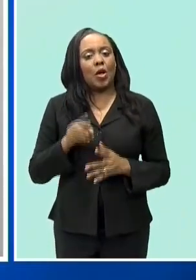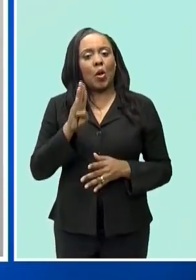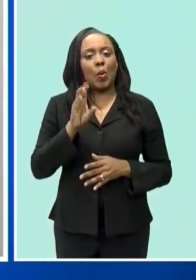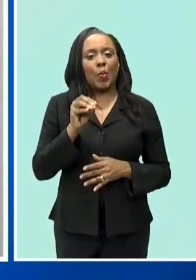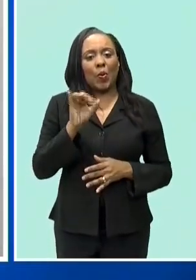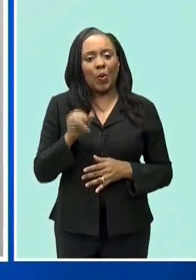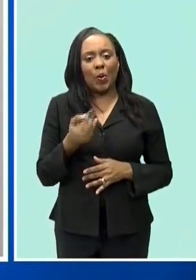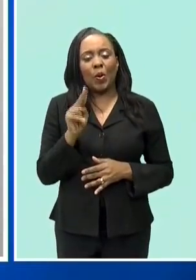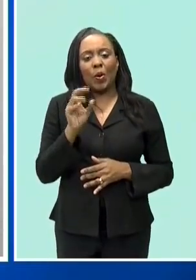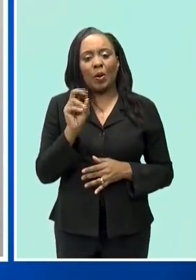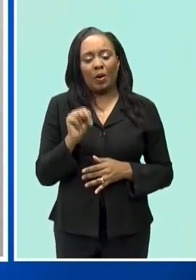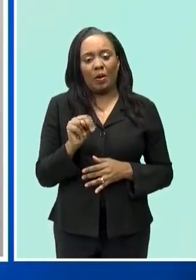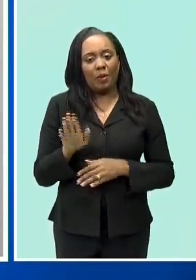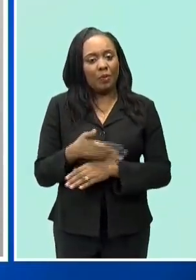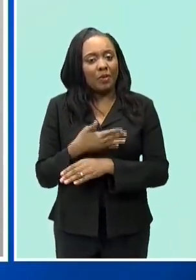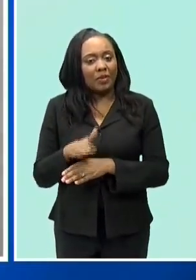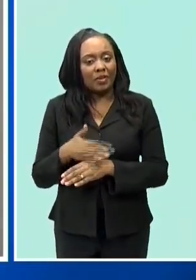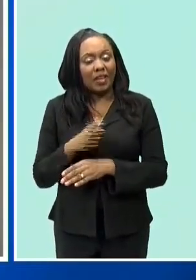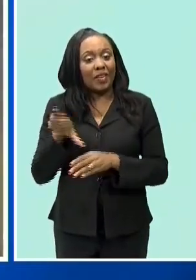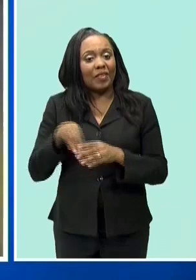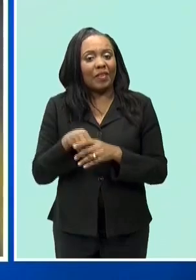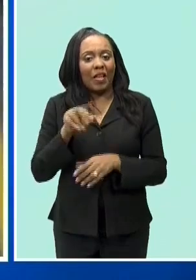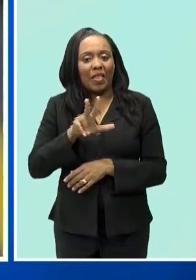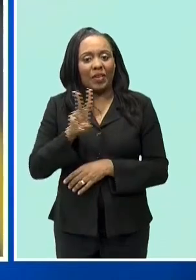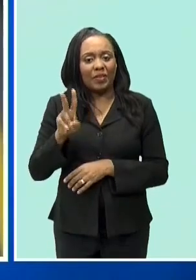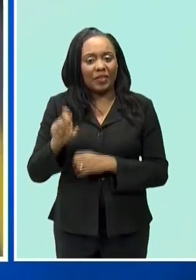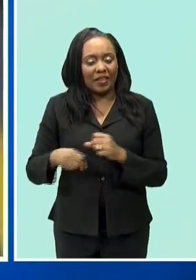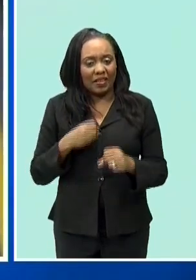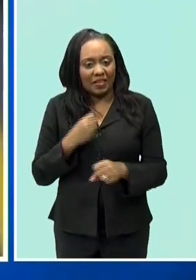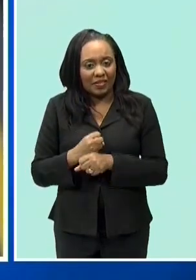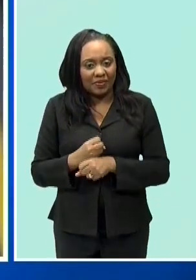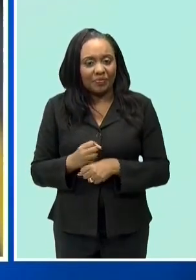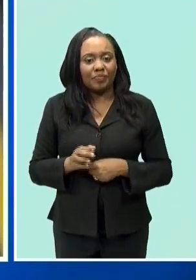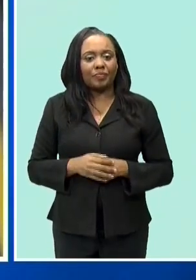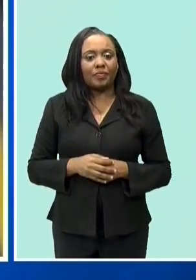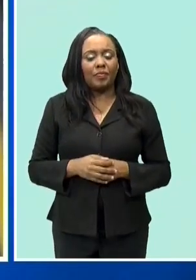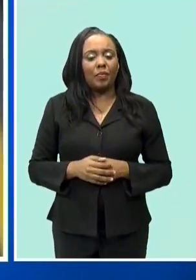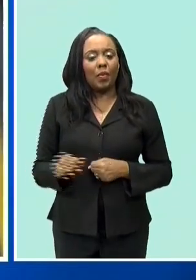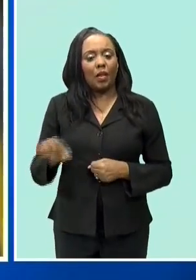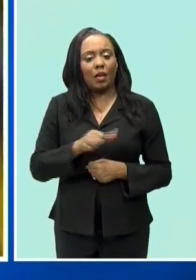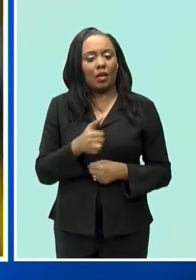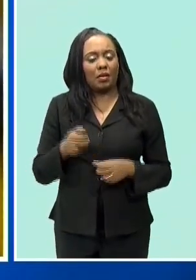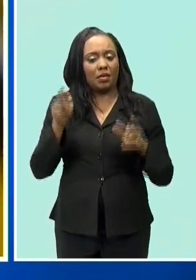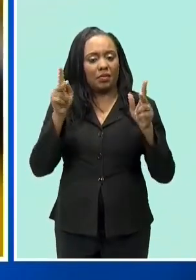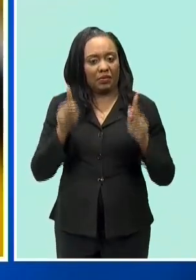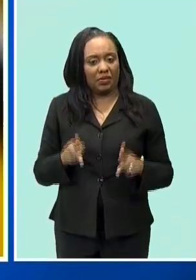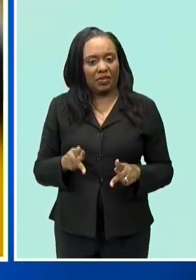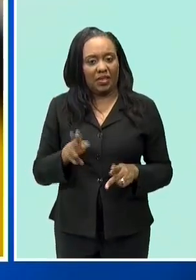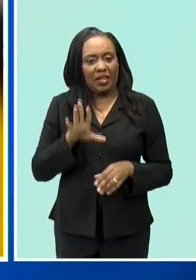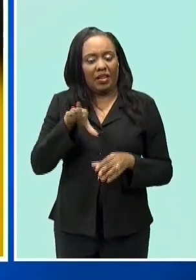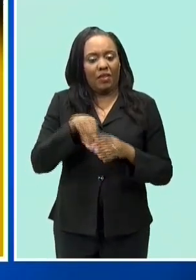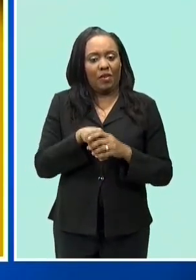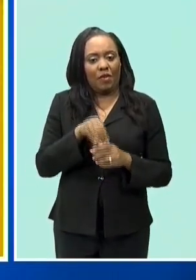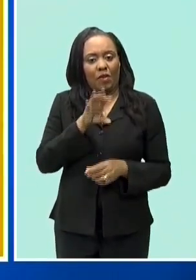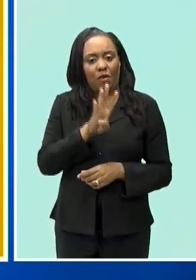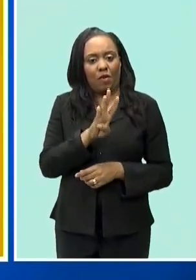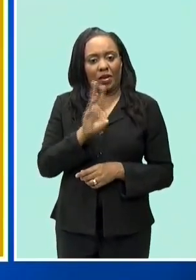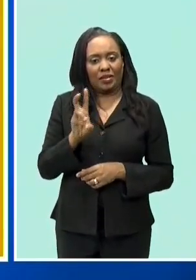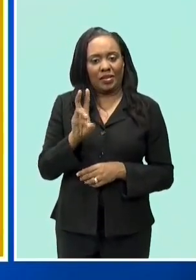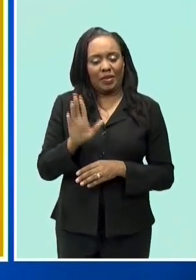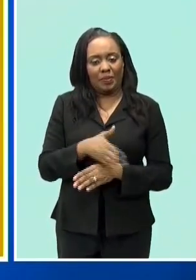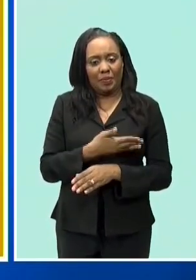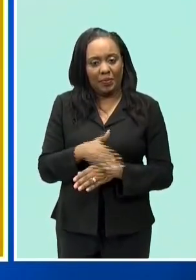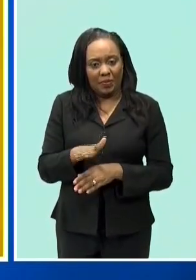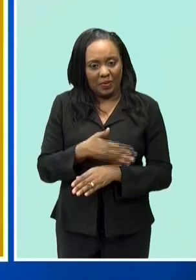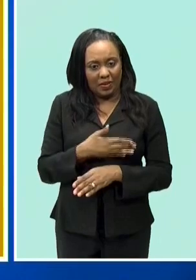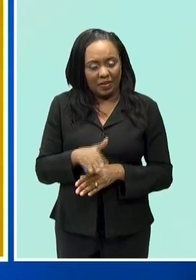for 32 years in the business, Cletus Halibut Abraham of Bell's Combo fame, 46 years in promotion